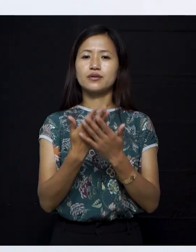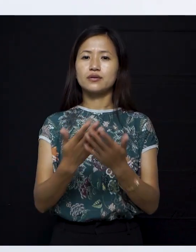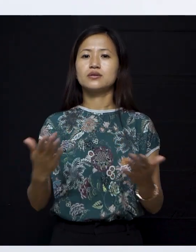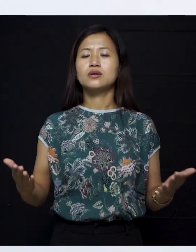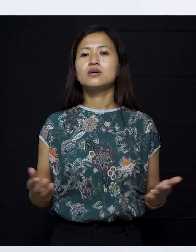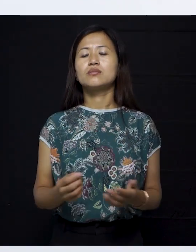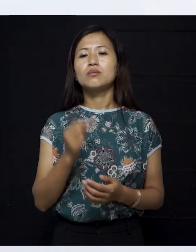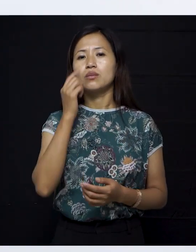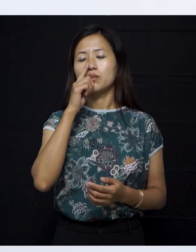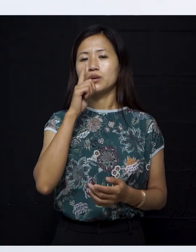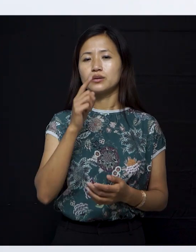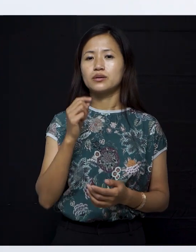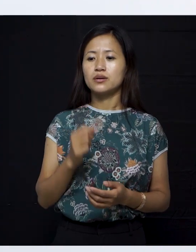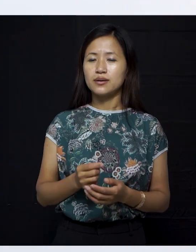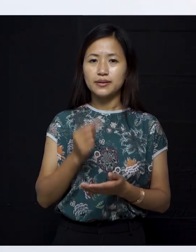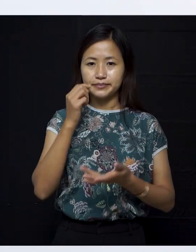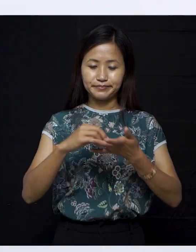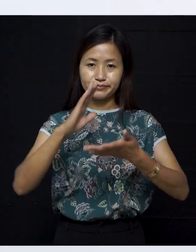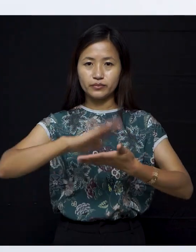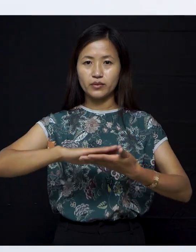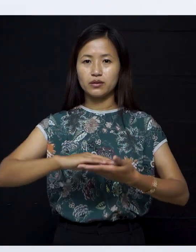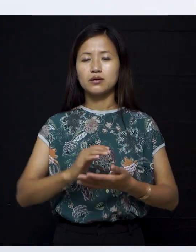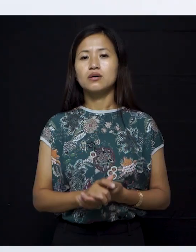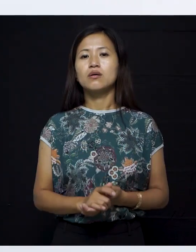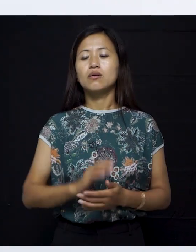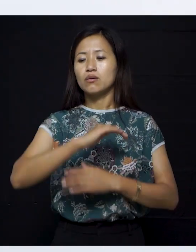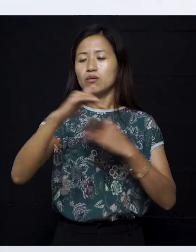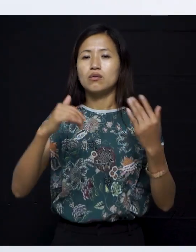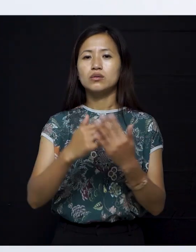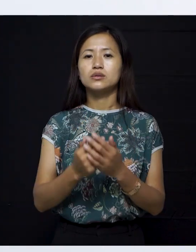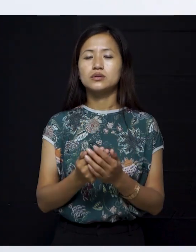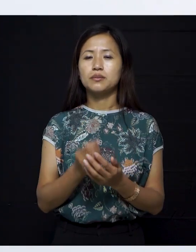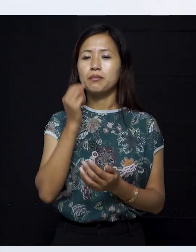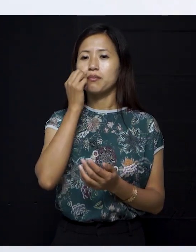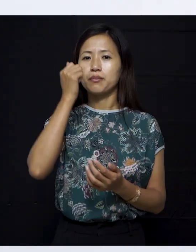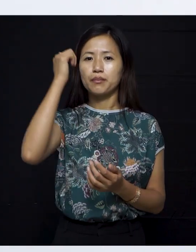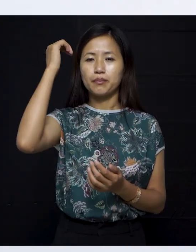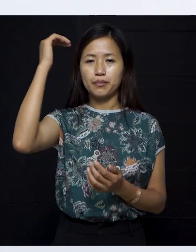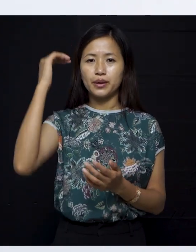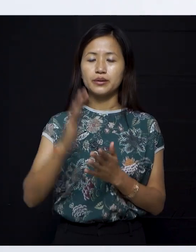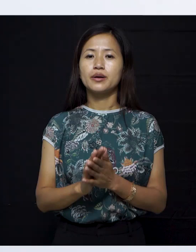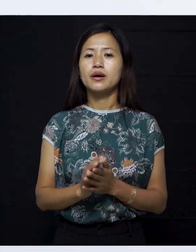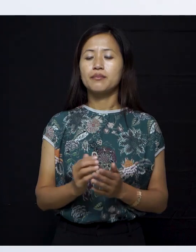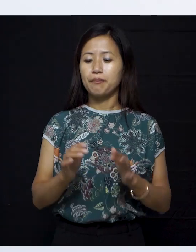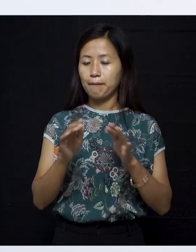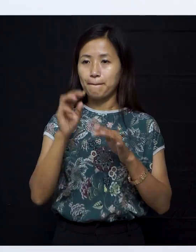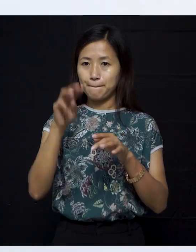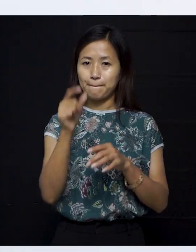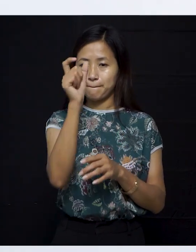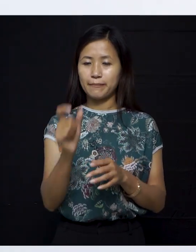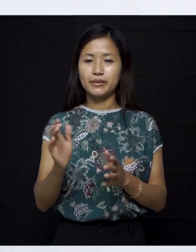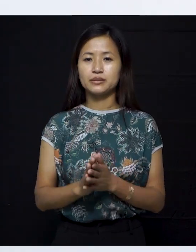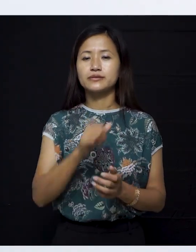Moria's husband, that is their father, her father-in-law, and all the male members of the family, 6 of them died in